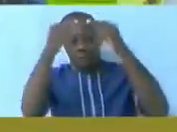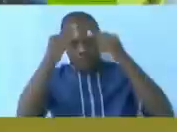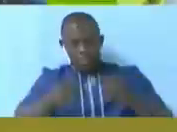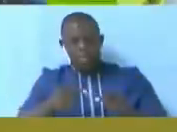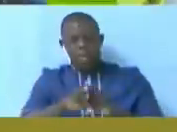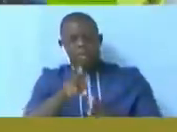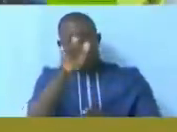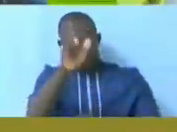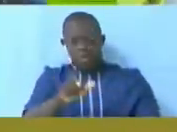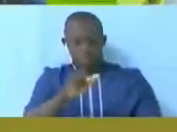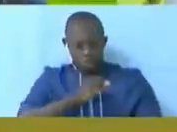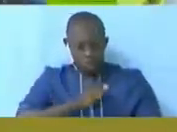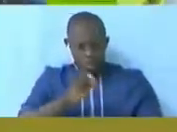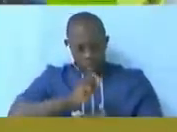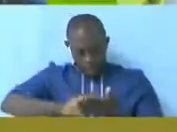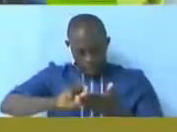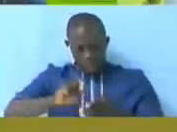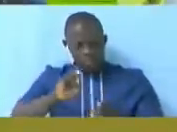evidence.